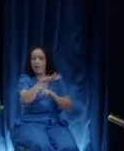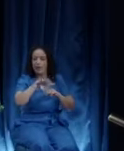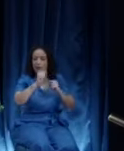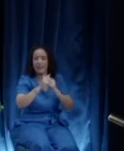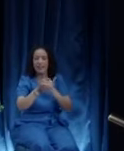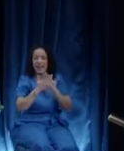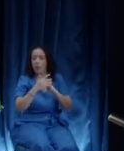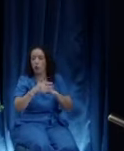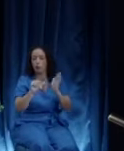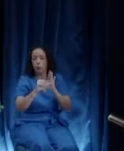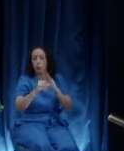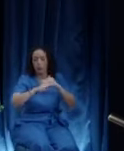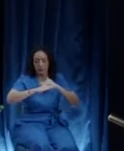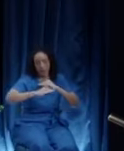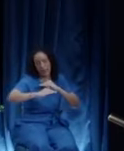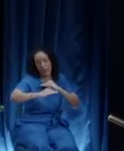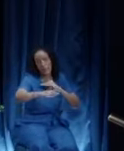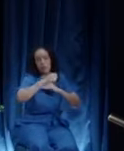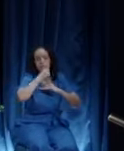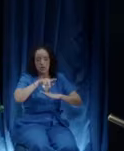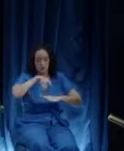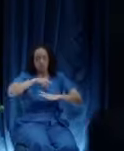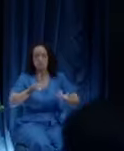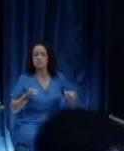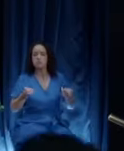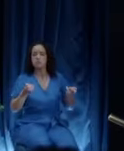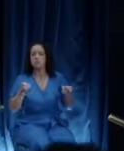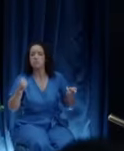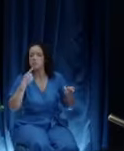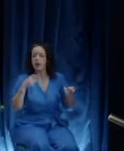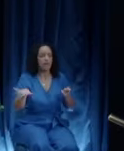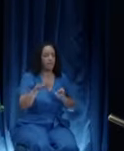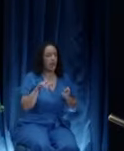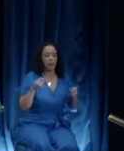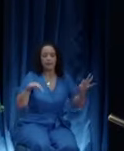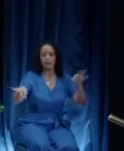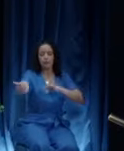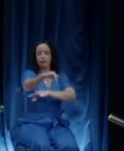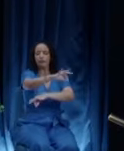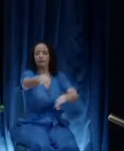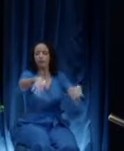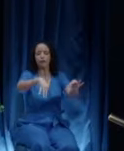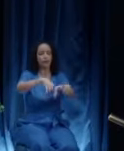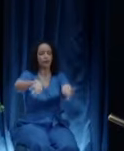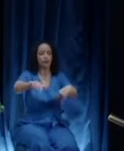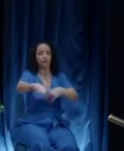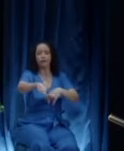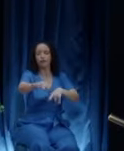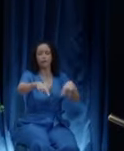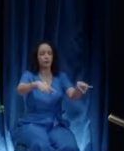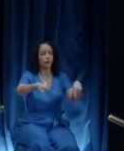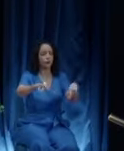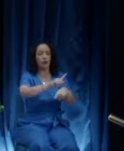a wood-panelled room with a guy at the head of the table, like, moving family members around like pawns on a chessboard. And when the patriarch says,